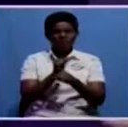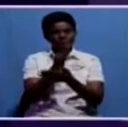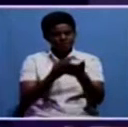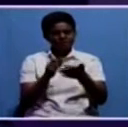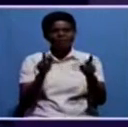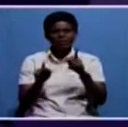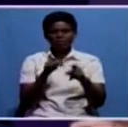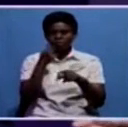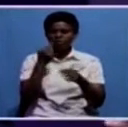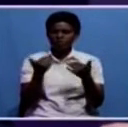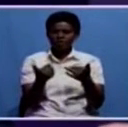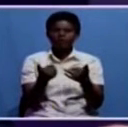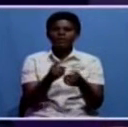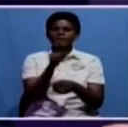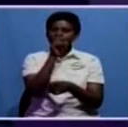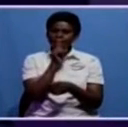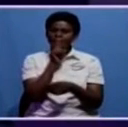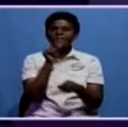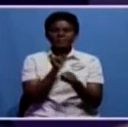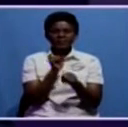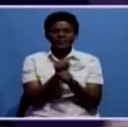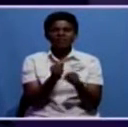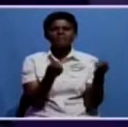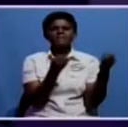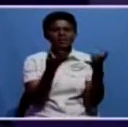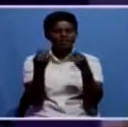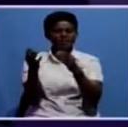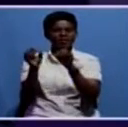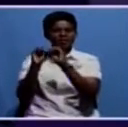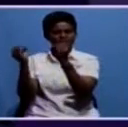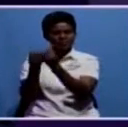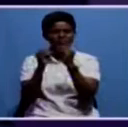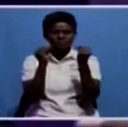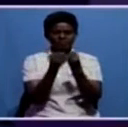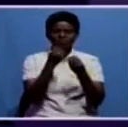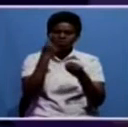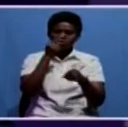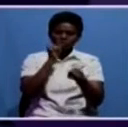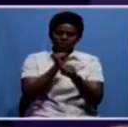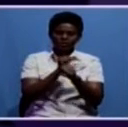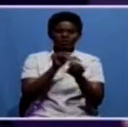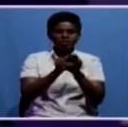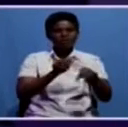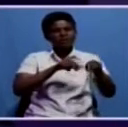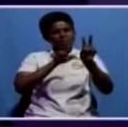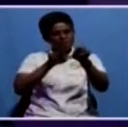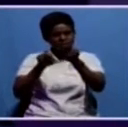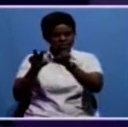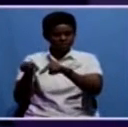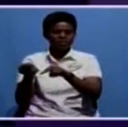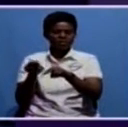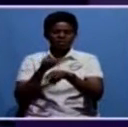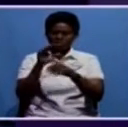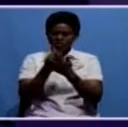these people who are doing it quietly are doing. There are a lot of institutions that are involved in monitoring these